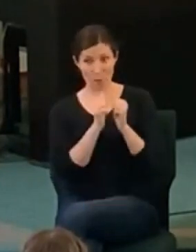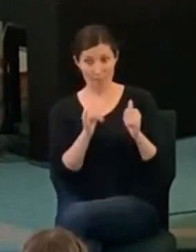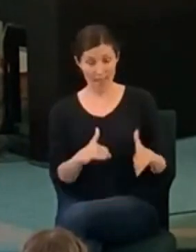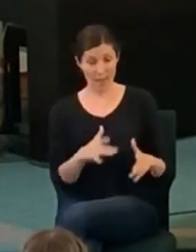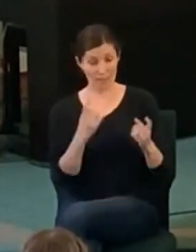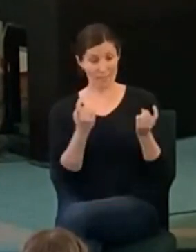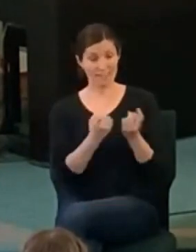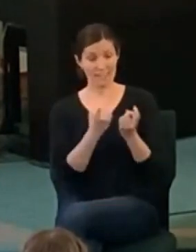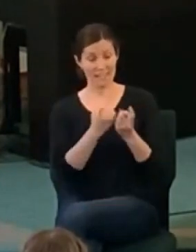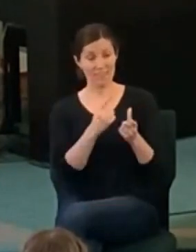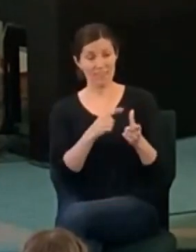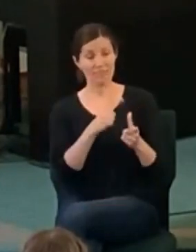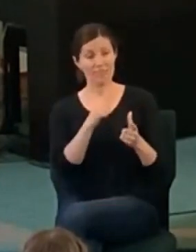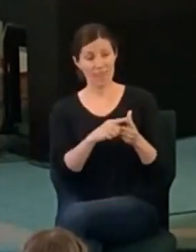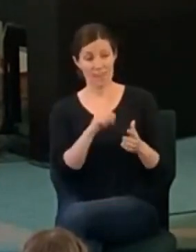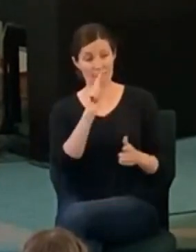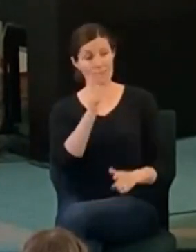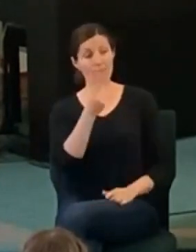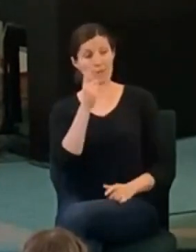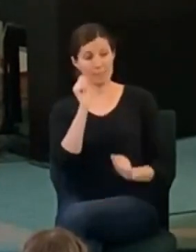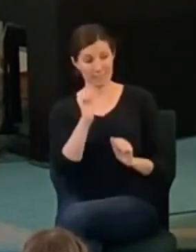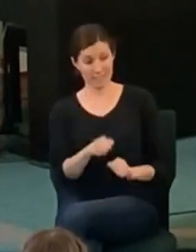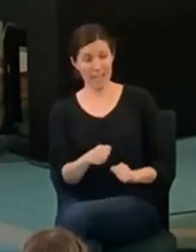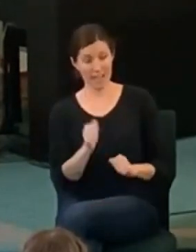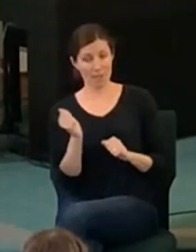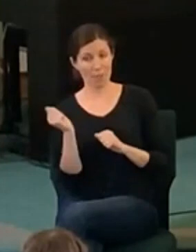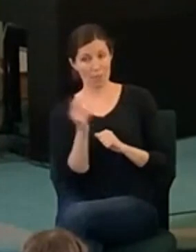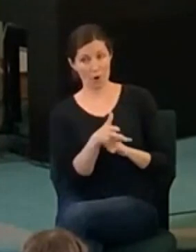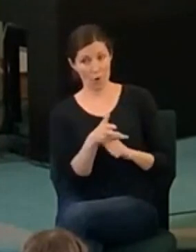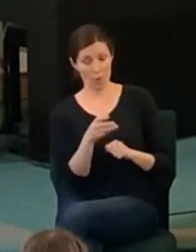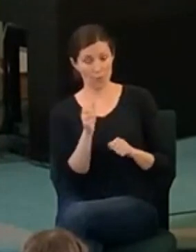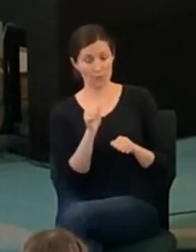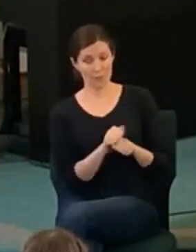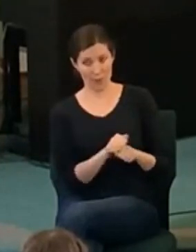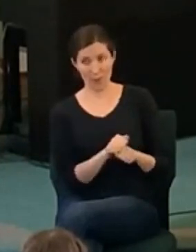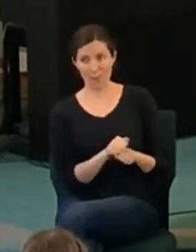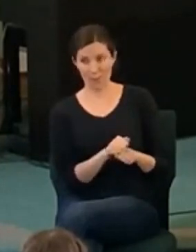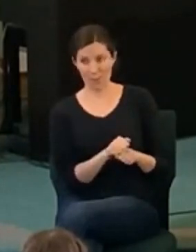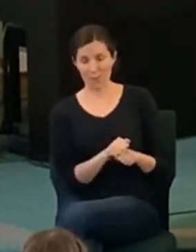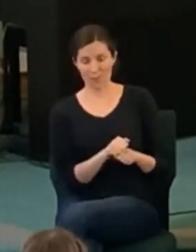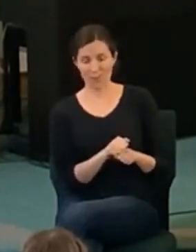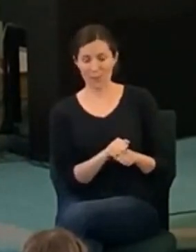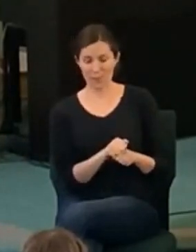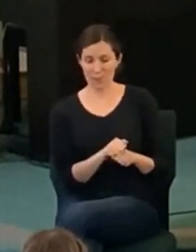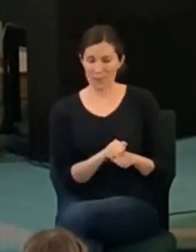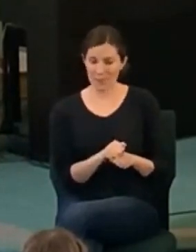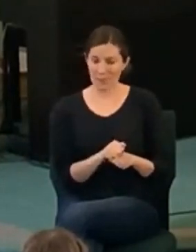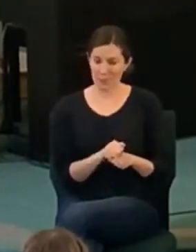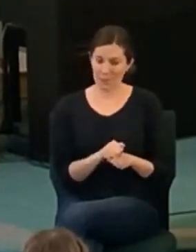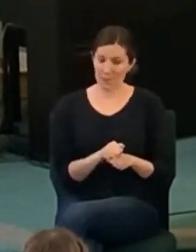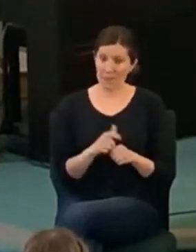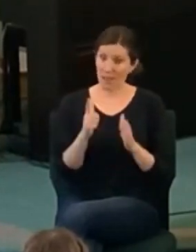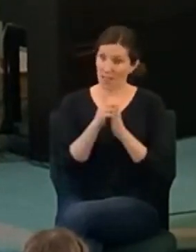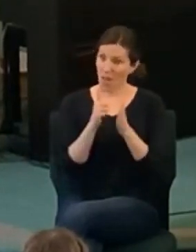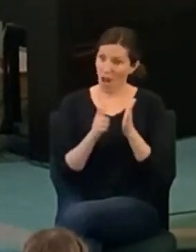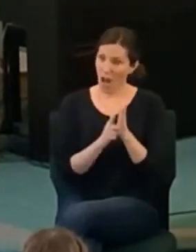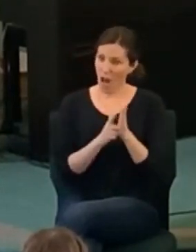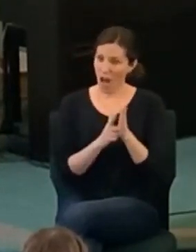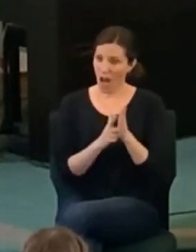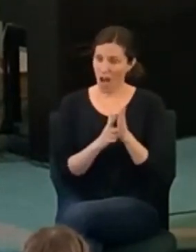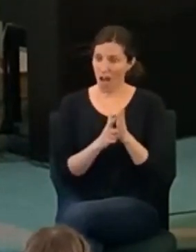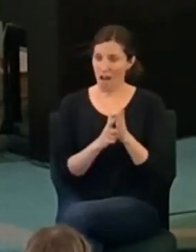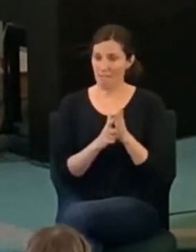just doodling. We don't know, ignoring them. But we do know what he declares to them